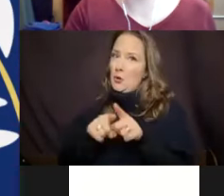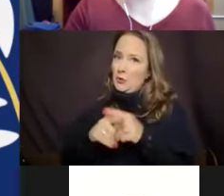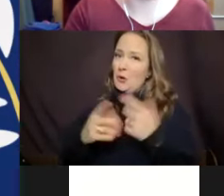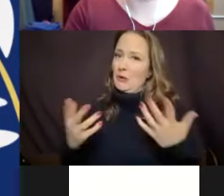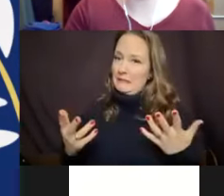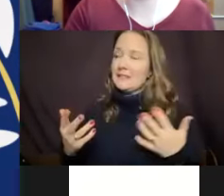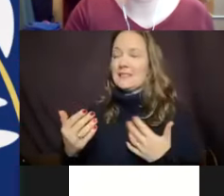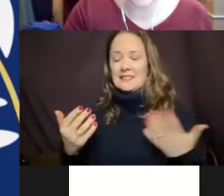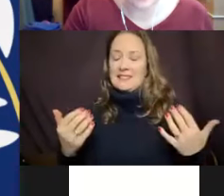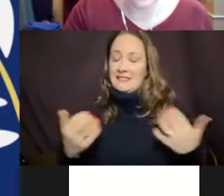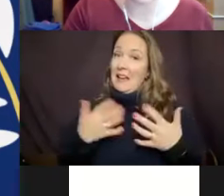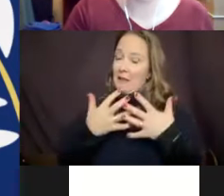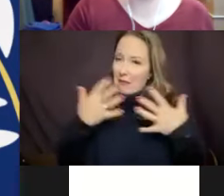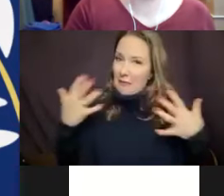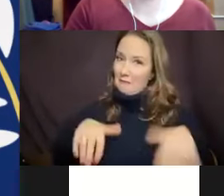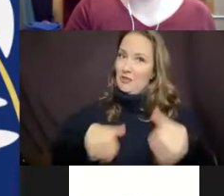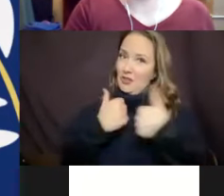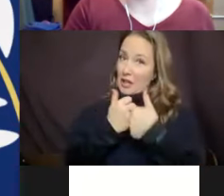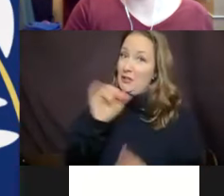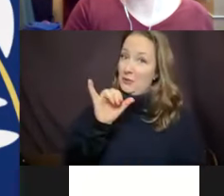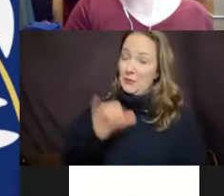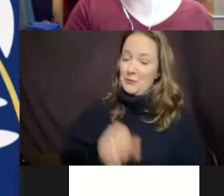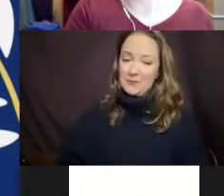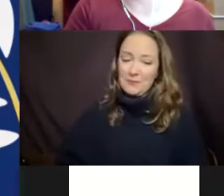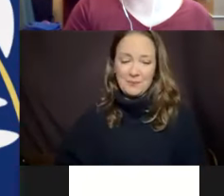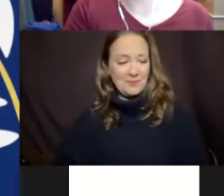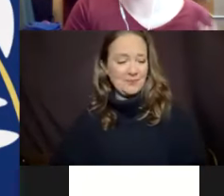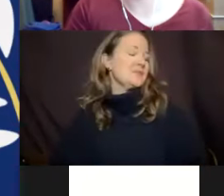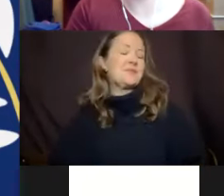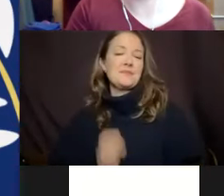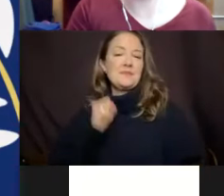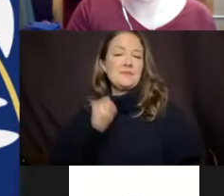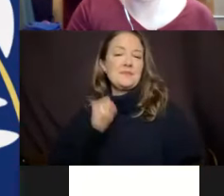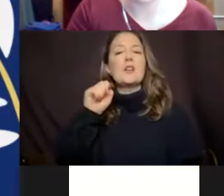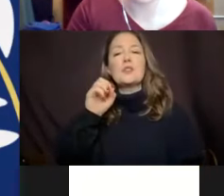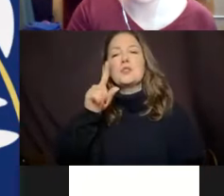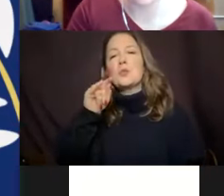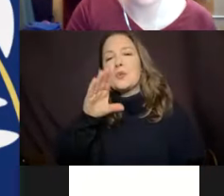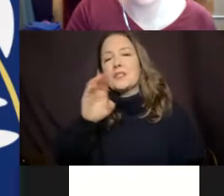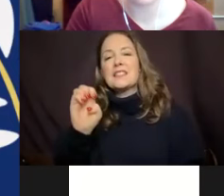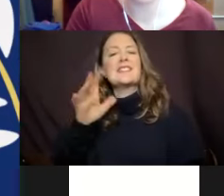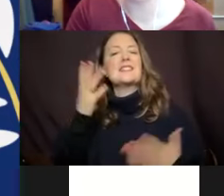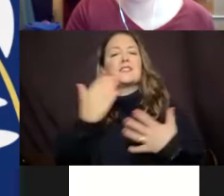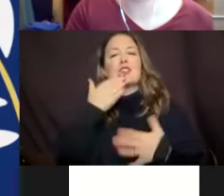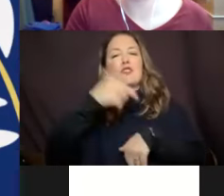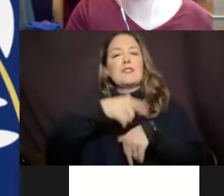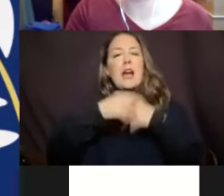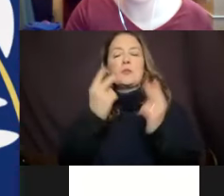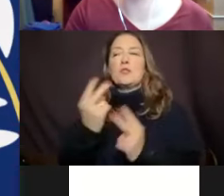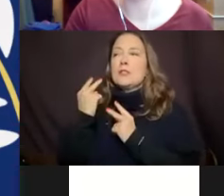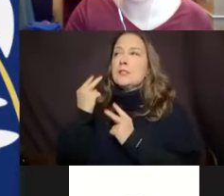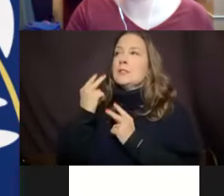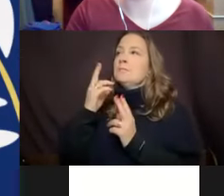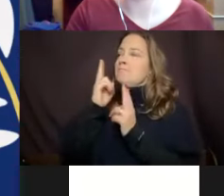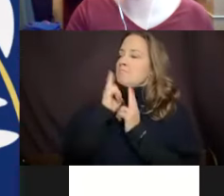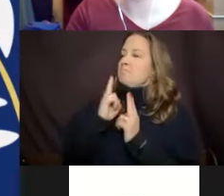with our fair share of challenges. So solstice is a time to honor our struggles, to tell